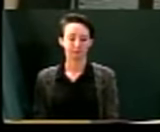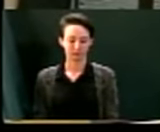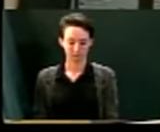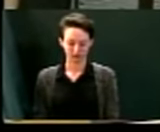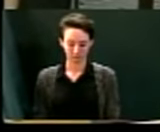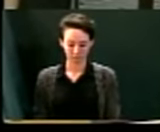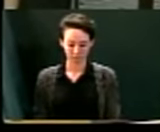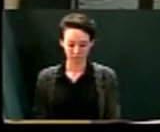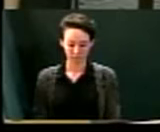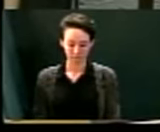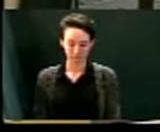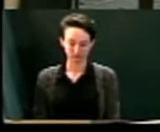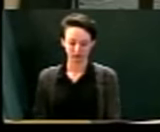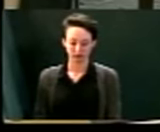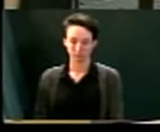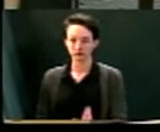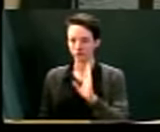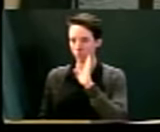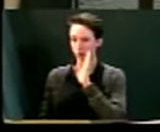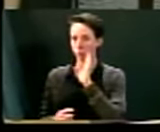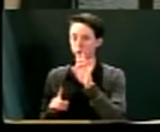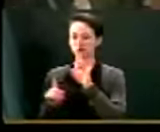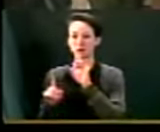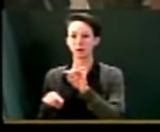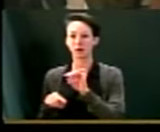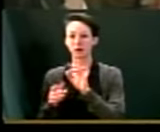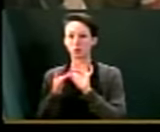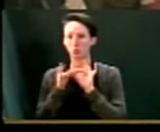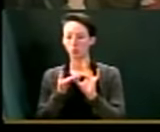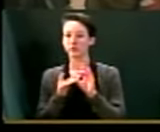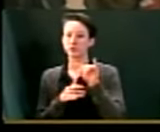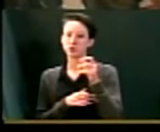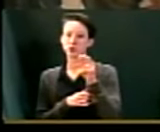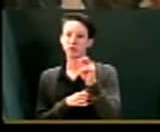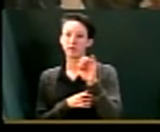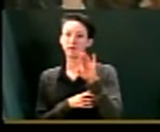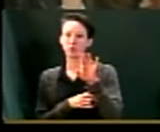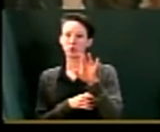respond, according to what I guess Jennifer is going to